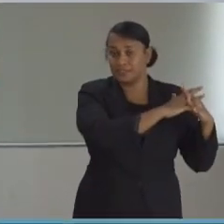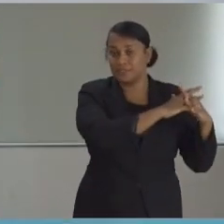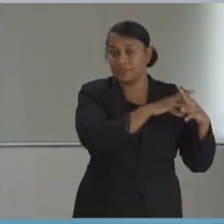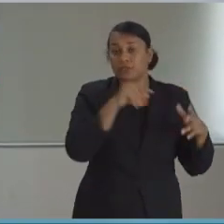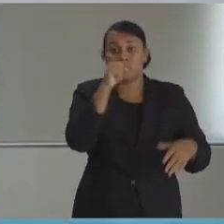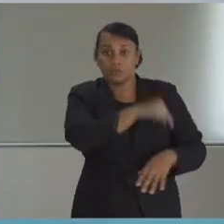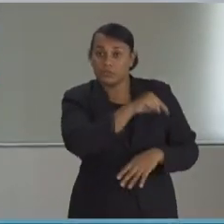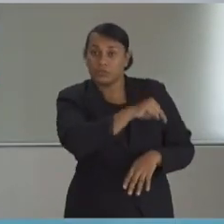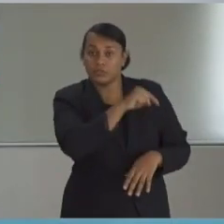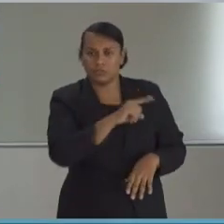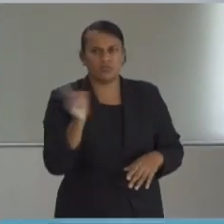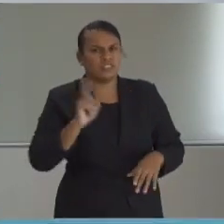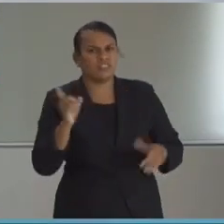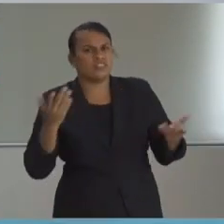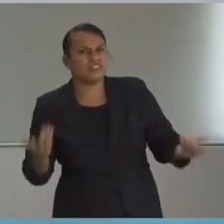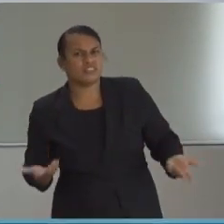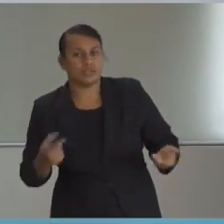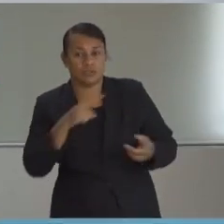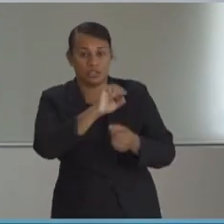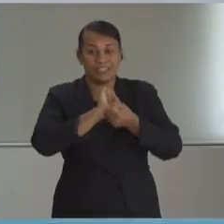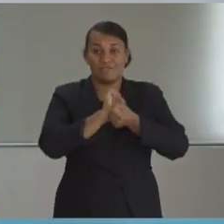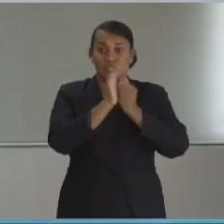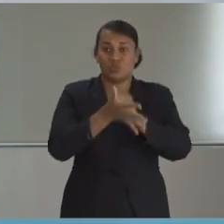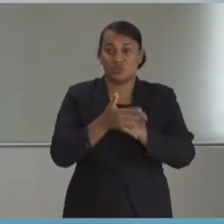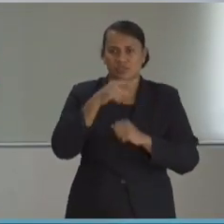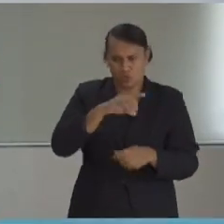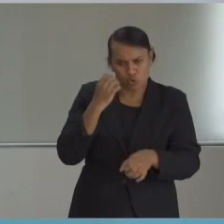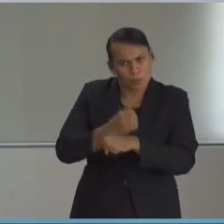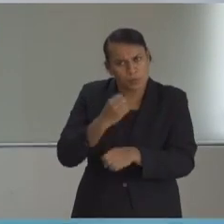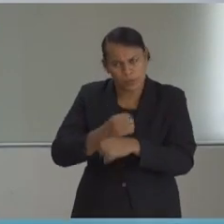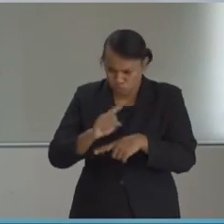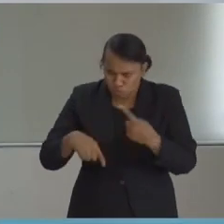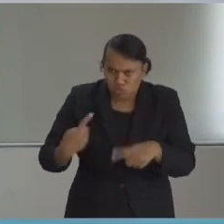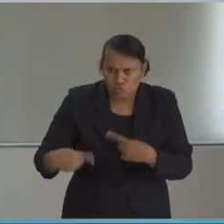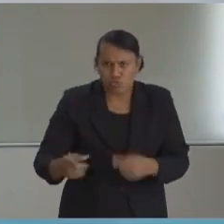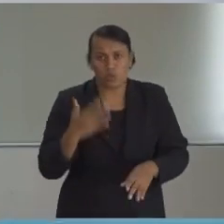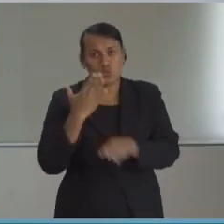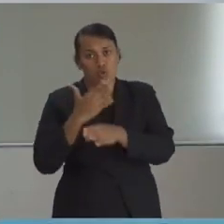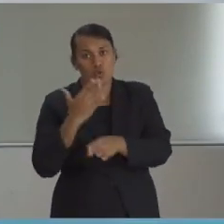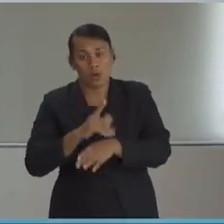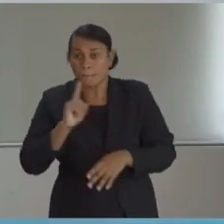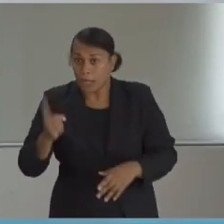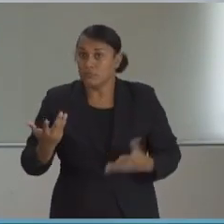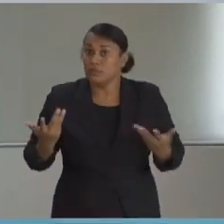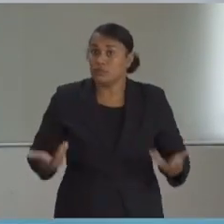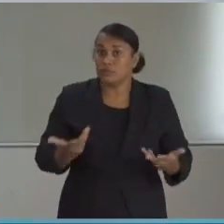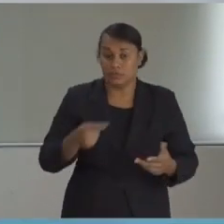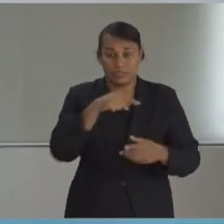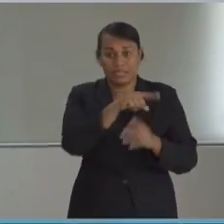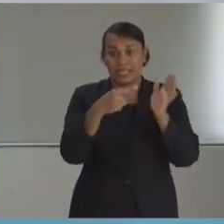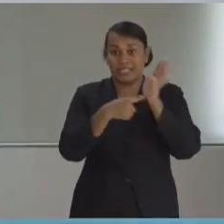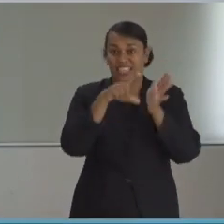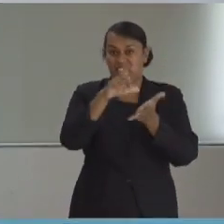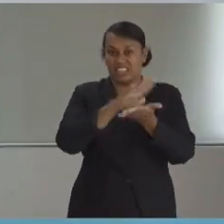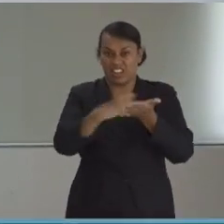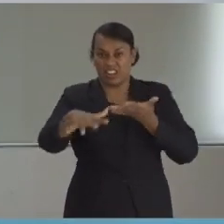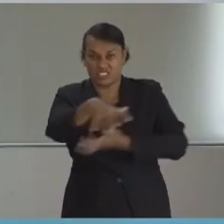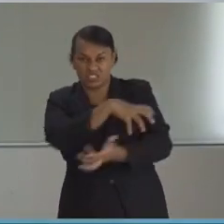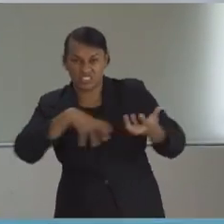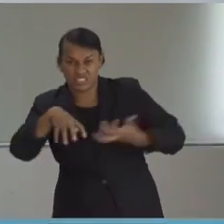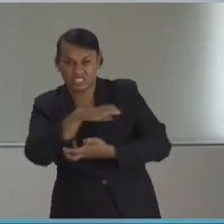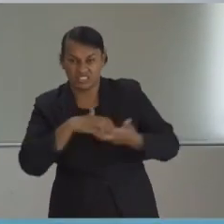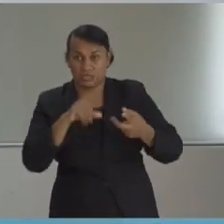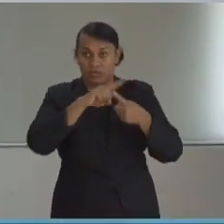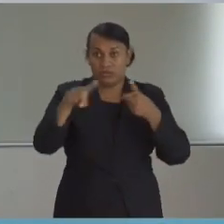Again, COVID-19 operations are continuing. Whereas for TC Harold, one